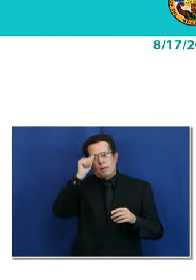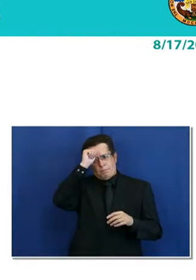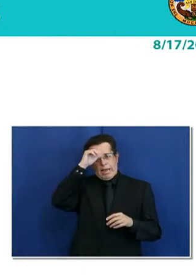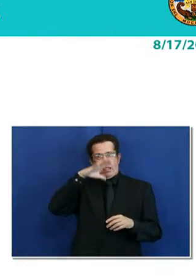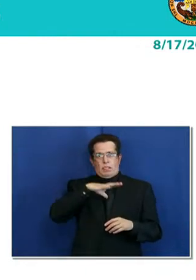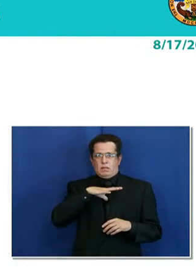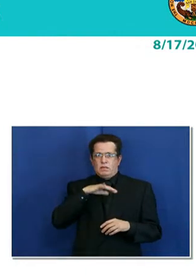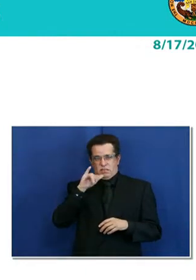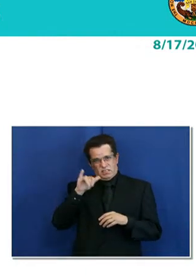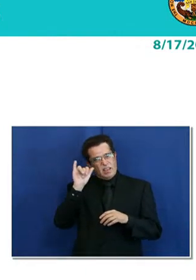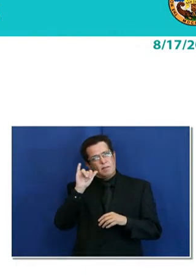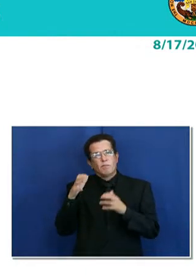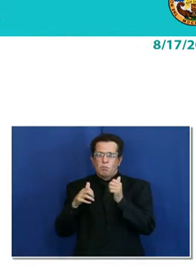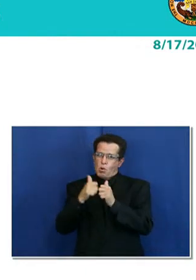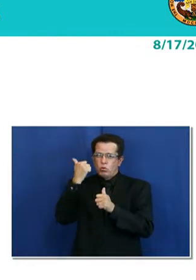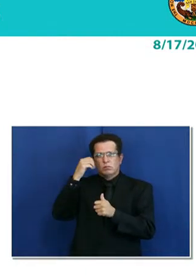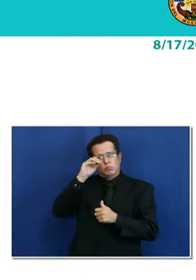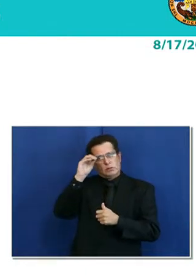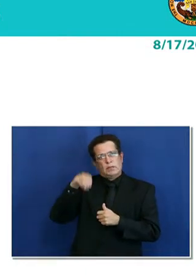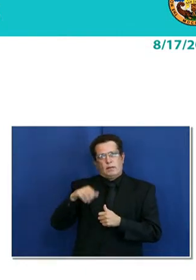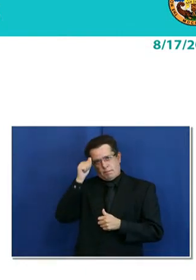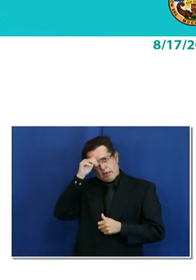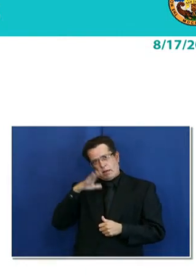Males represent the majority at